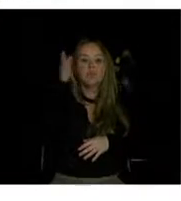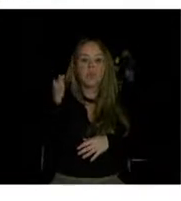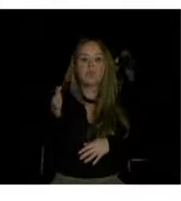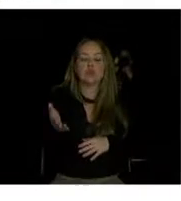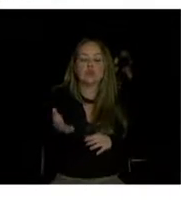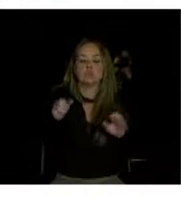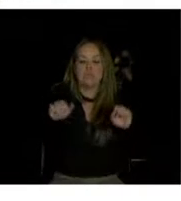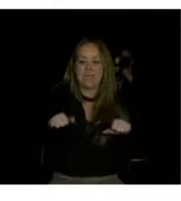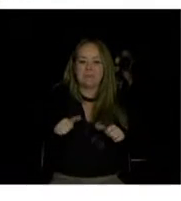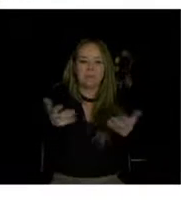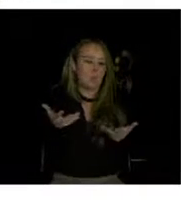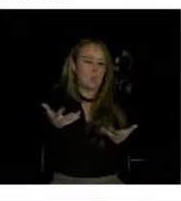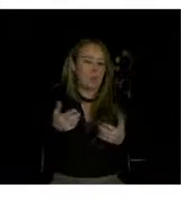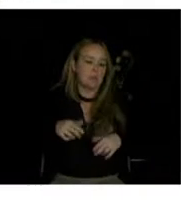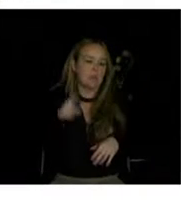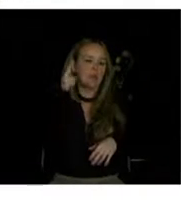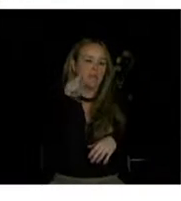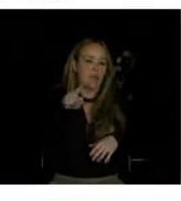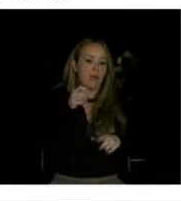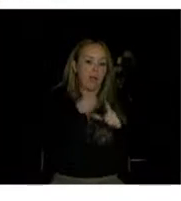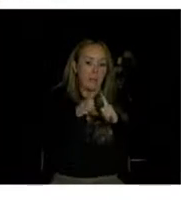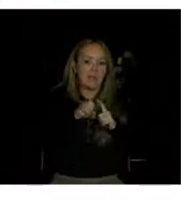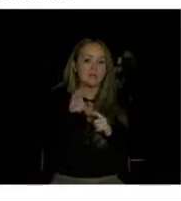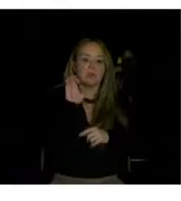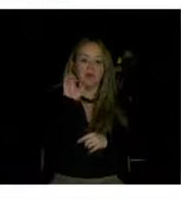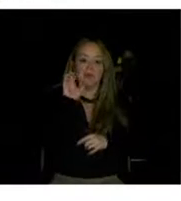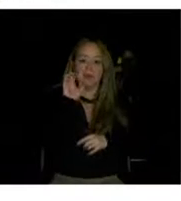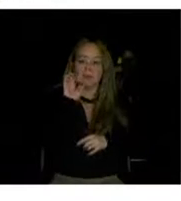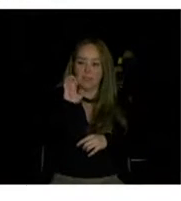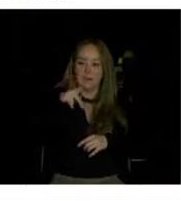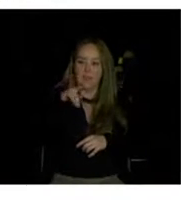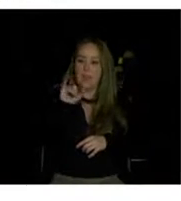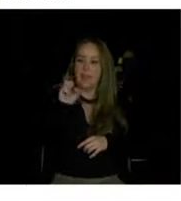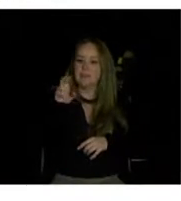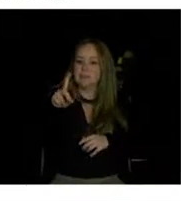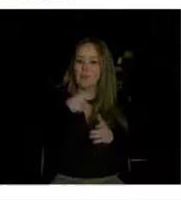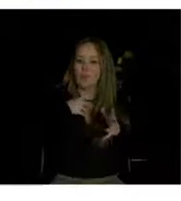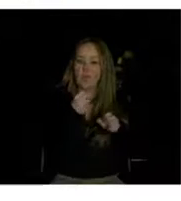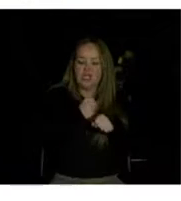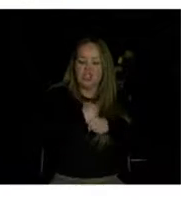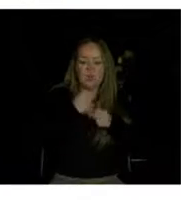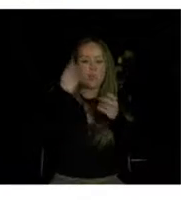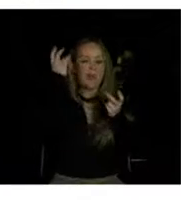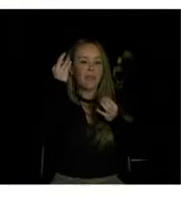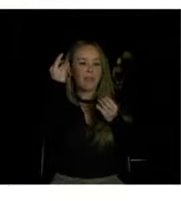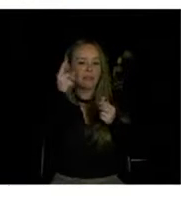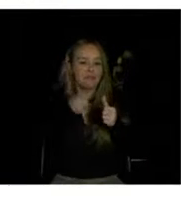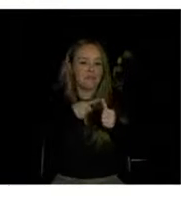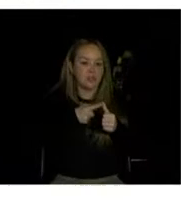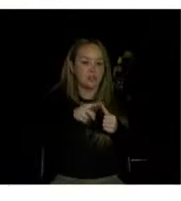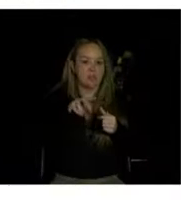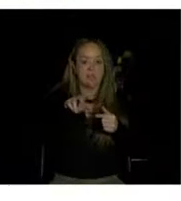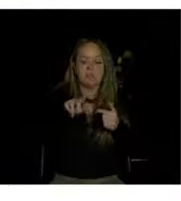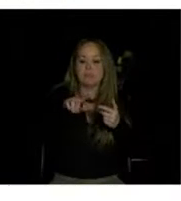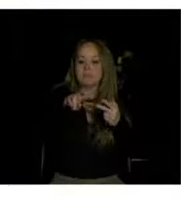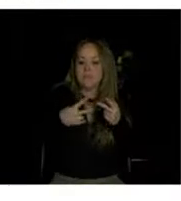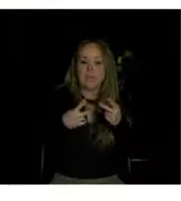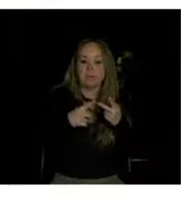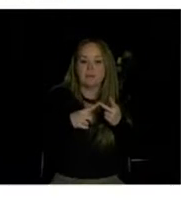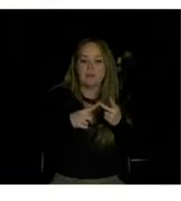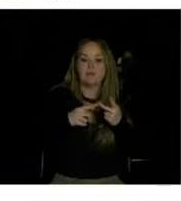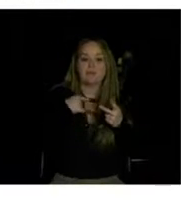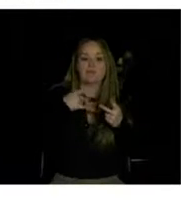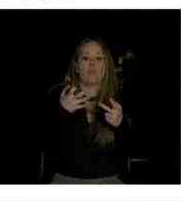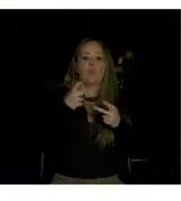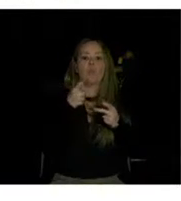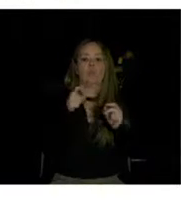what the possibilities are for El Paso ISD? So we want to generate thoughts first. And then what we want to do is we want